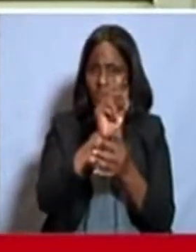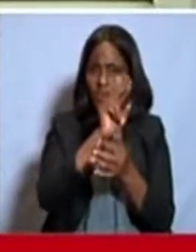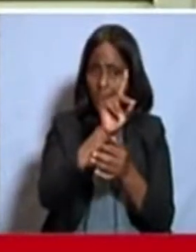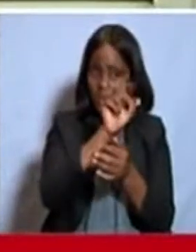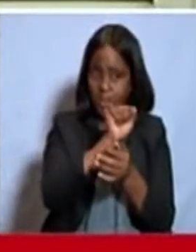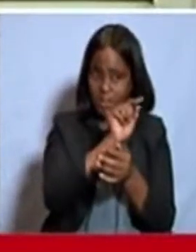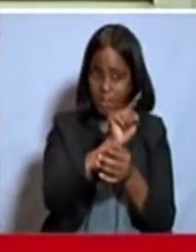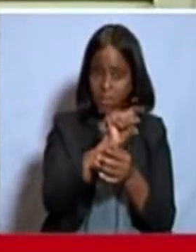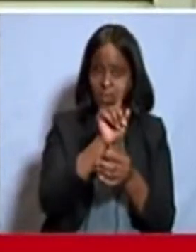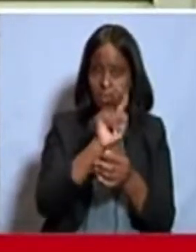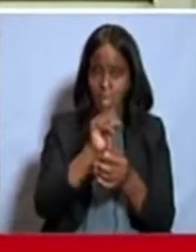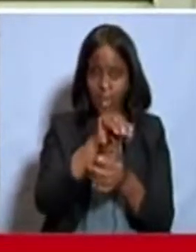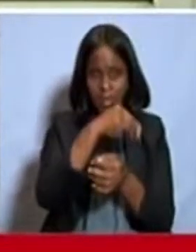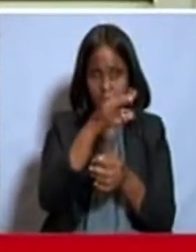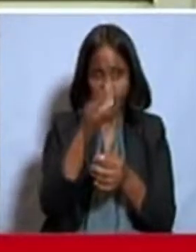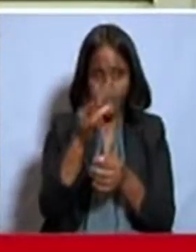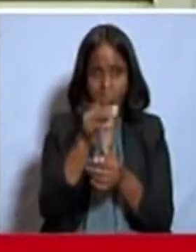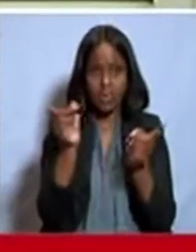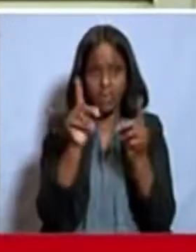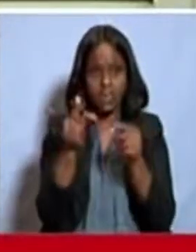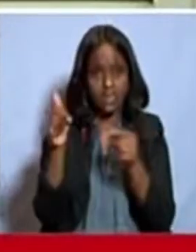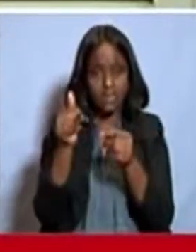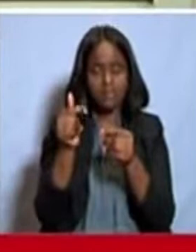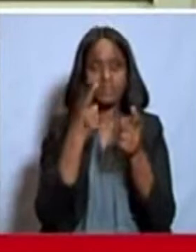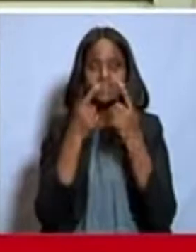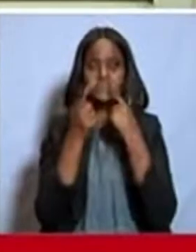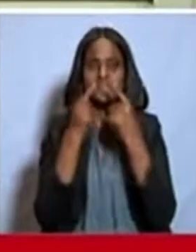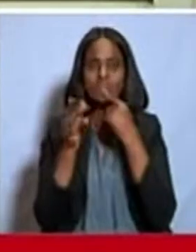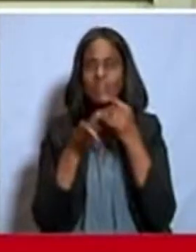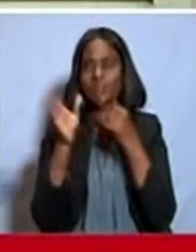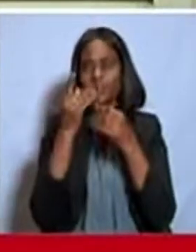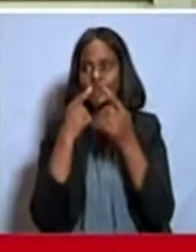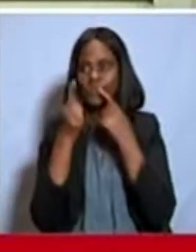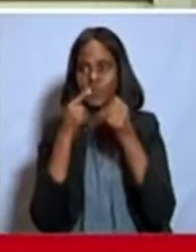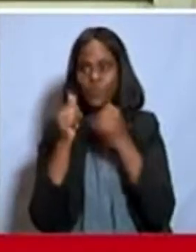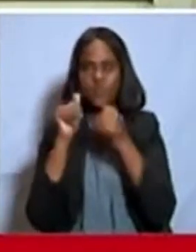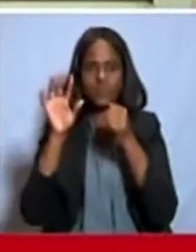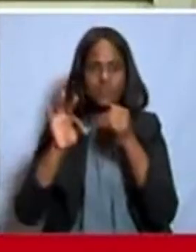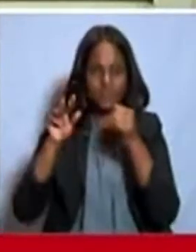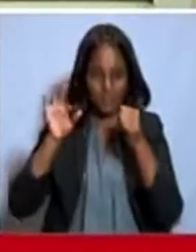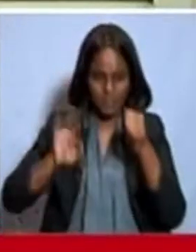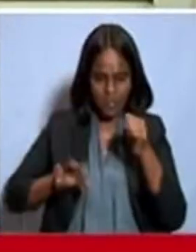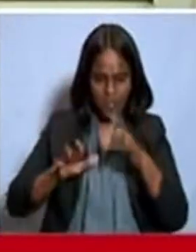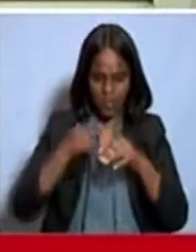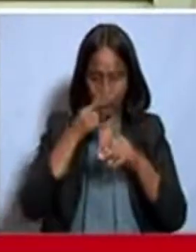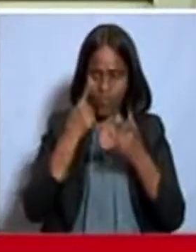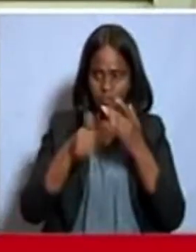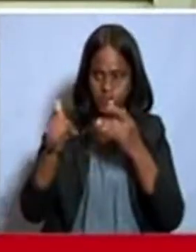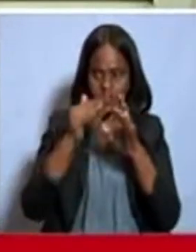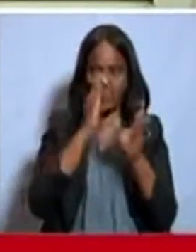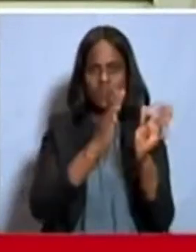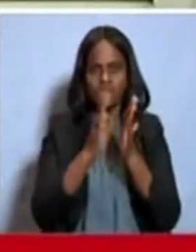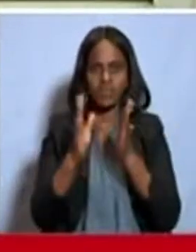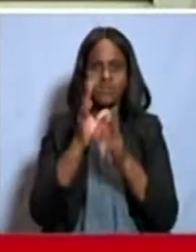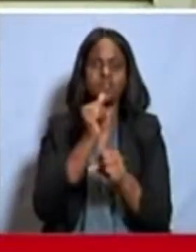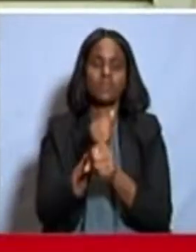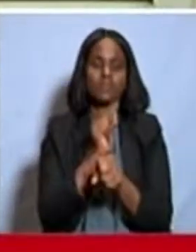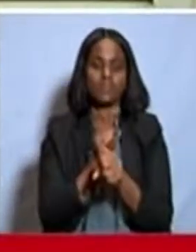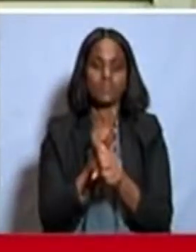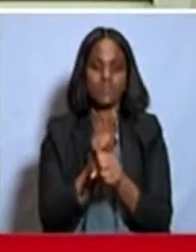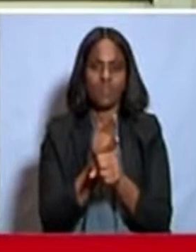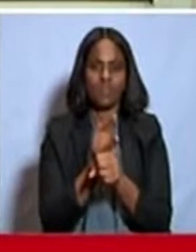distributing these, they went and spoke to the beneficiaries who were supposed to have received